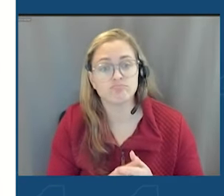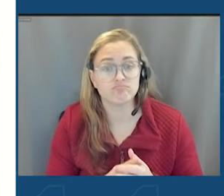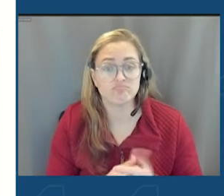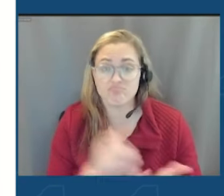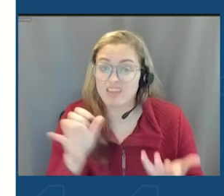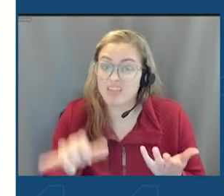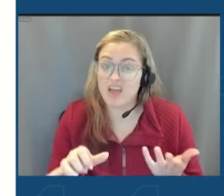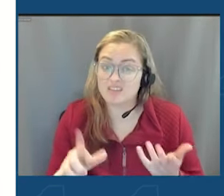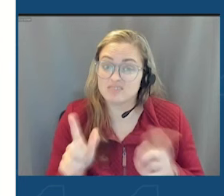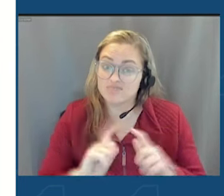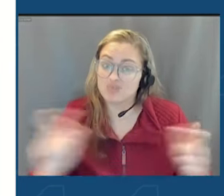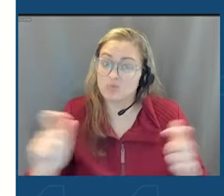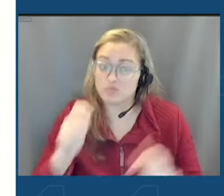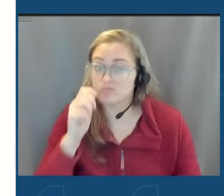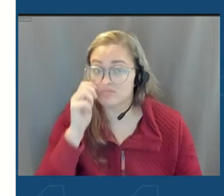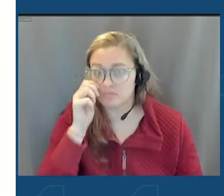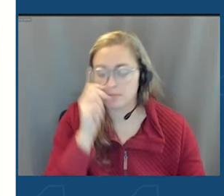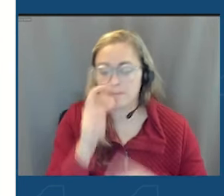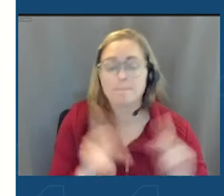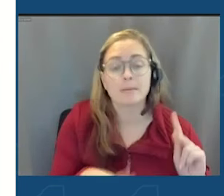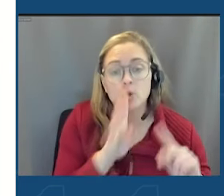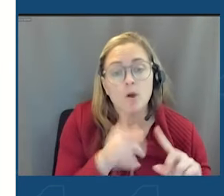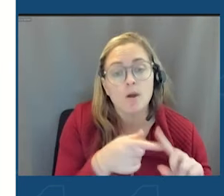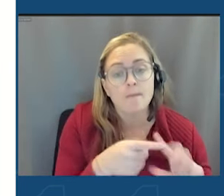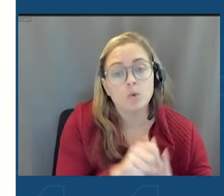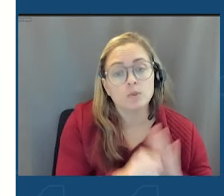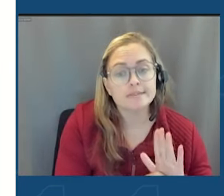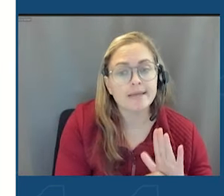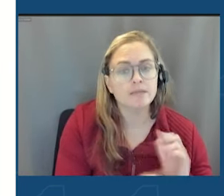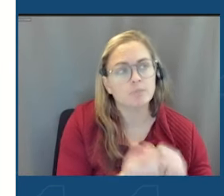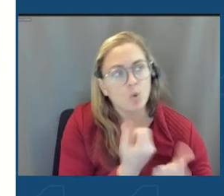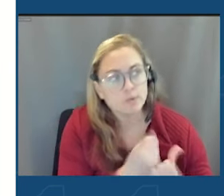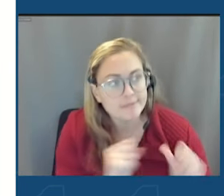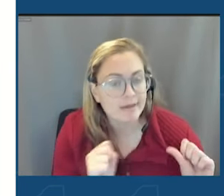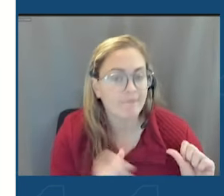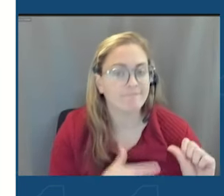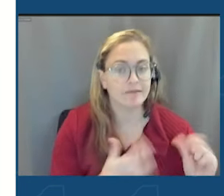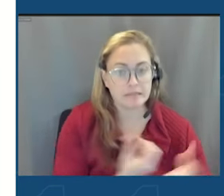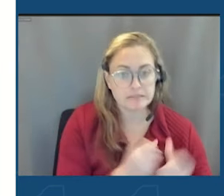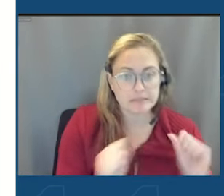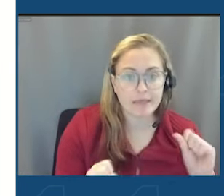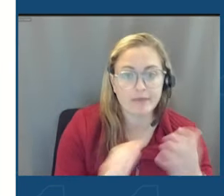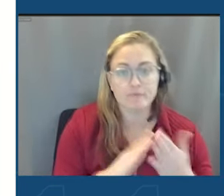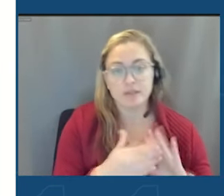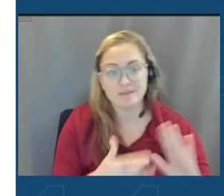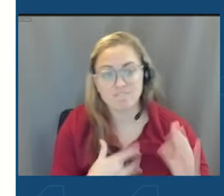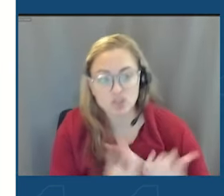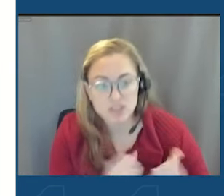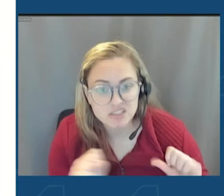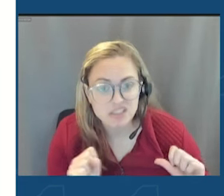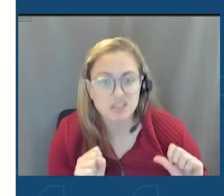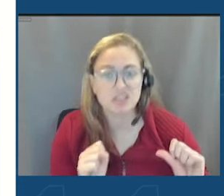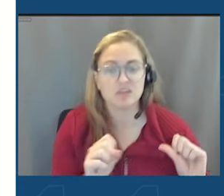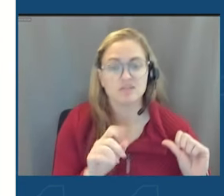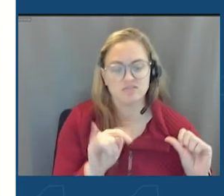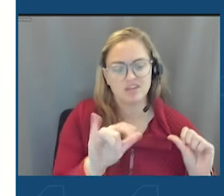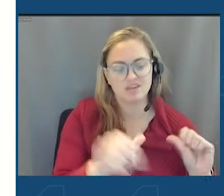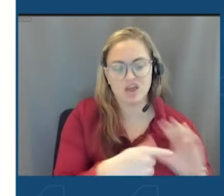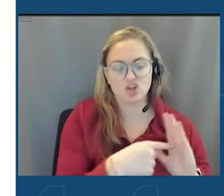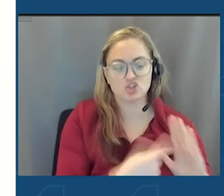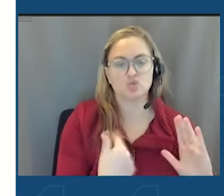That is significant. You know, people talk about states that they're most safe in, they feel safe in, cities they feel safe in. The data reflects that we